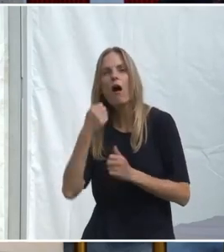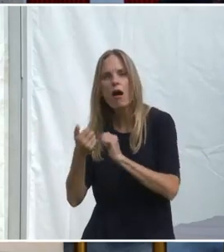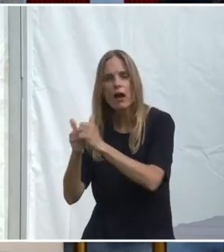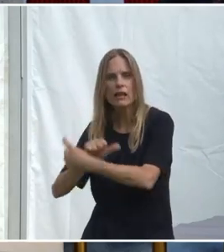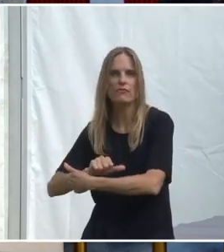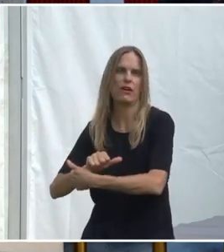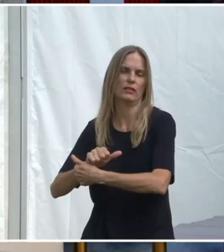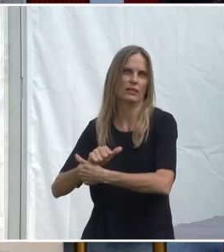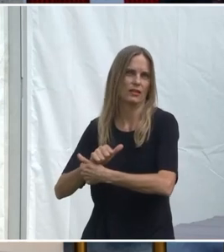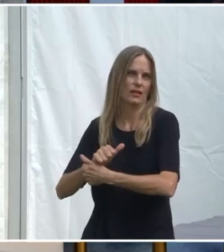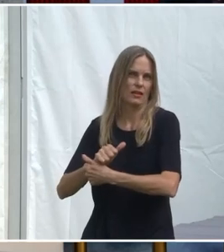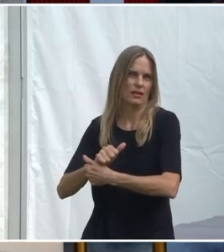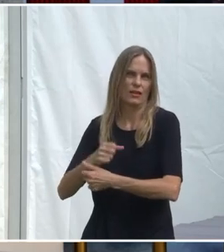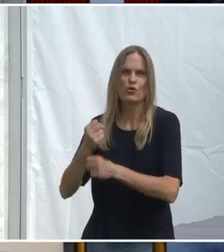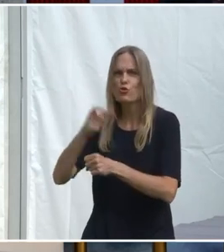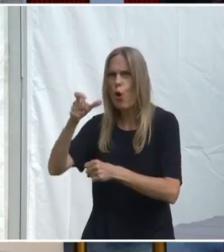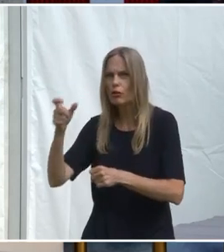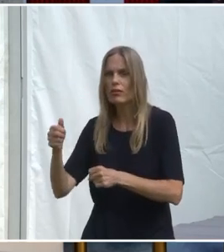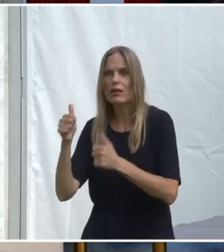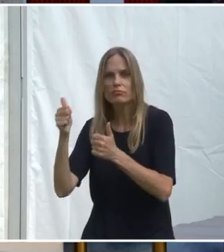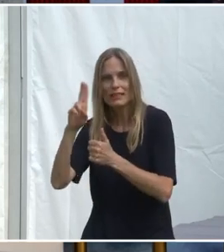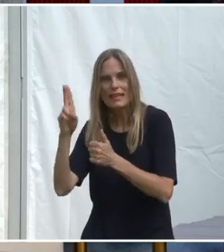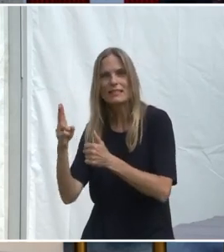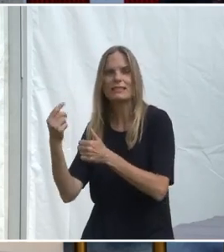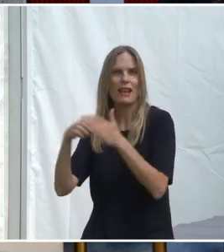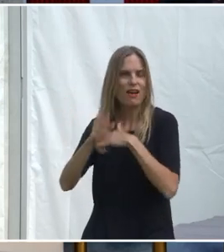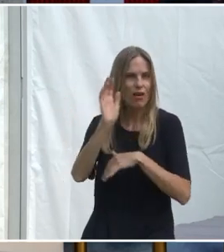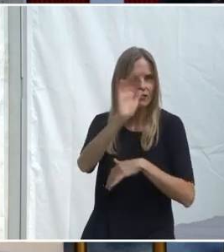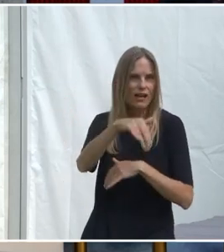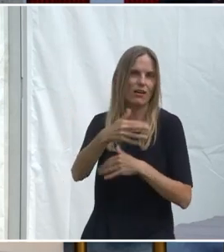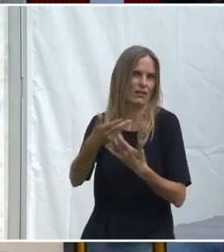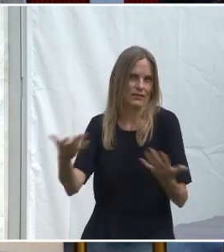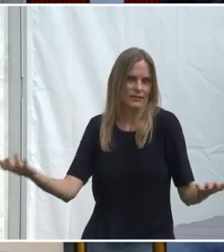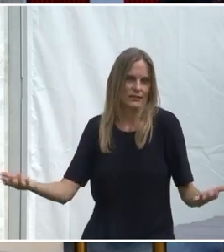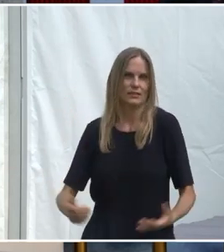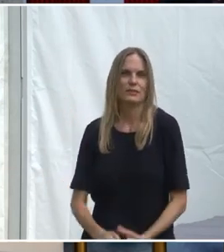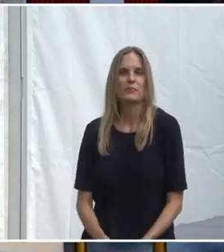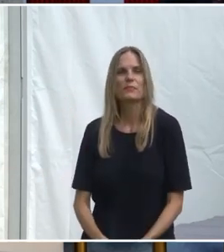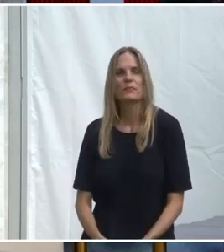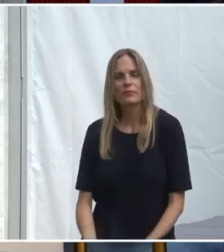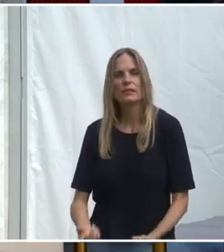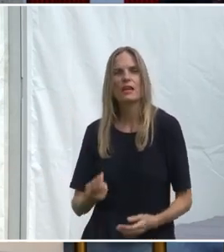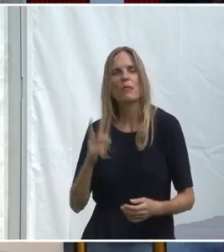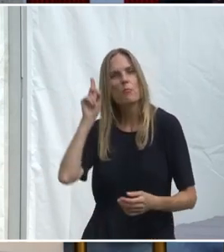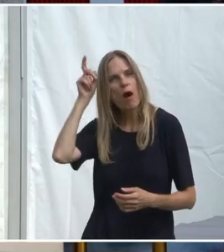cohorts of workers coming in. But what does this mean then to these African countries as well? So I think,